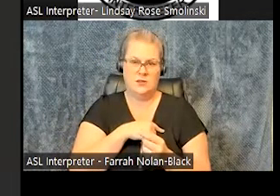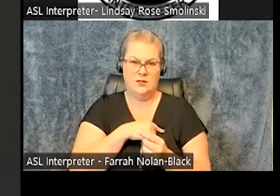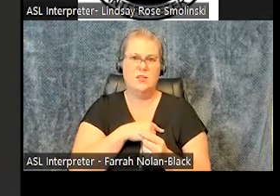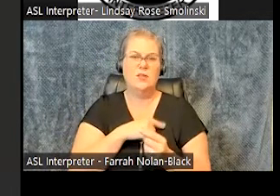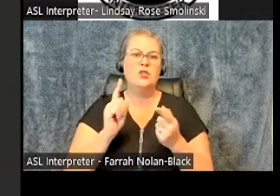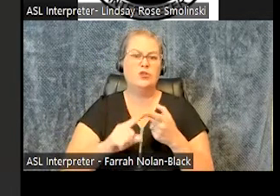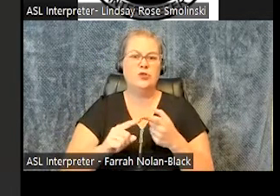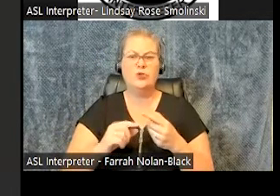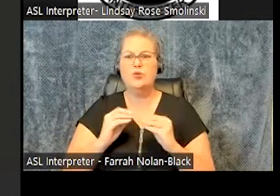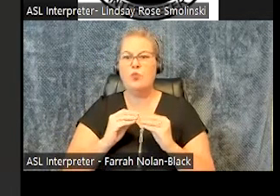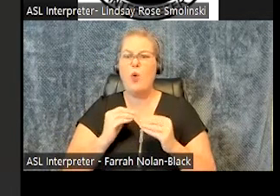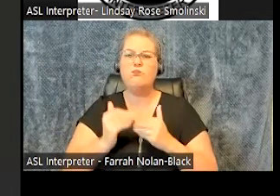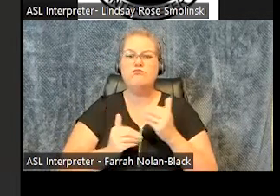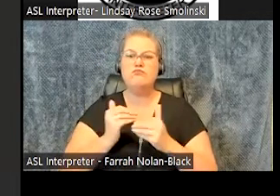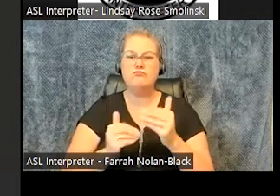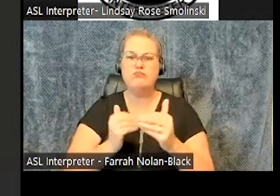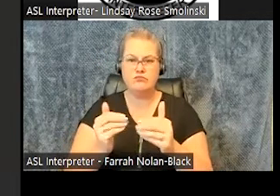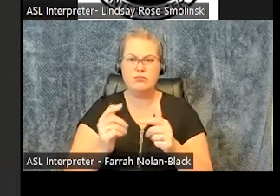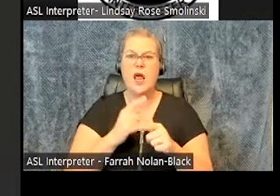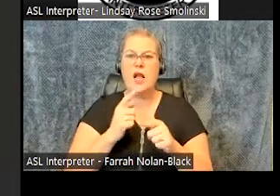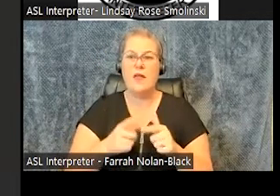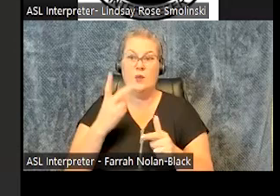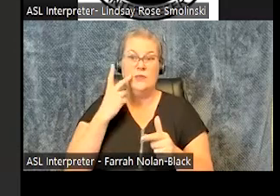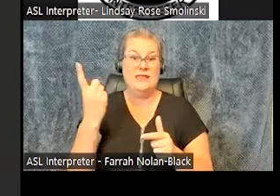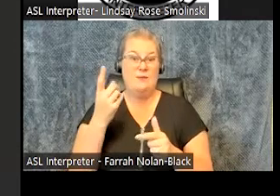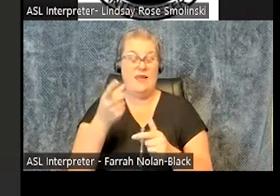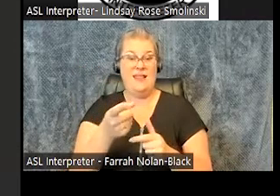it, and you can ultimately get something like this.